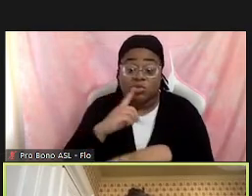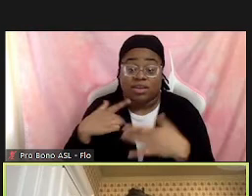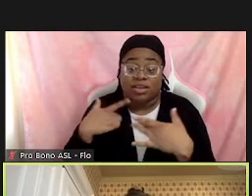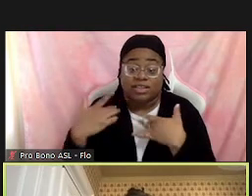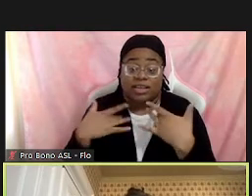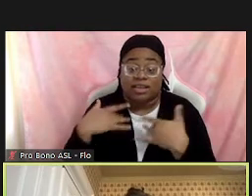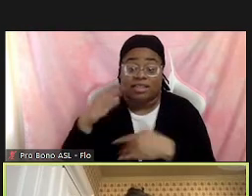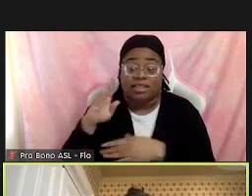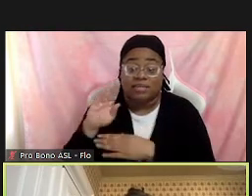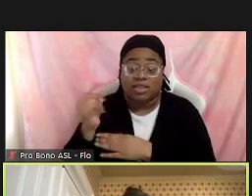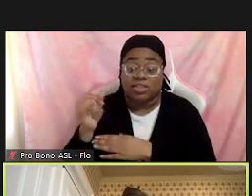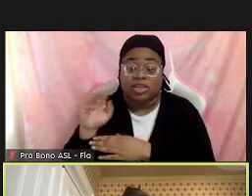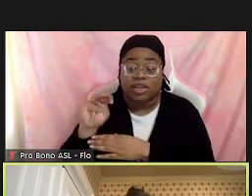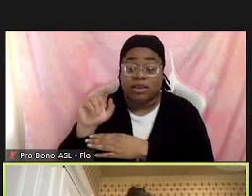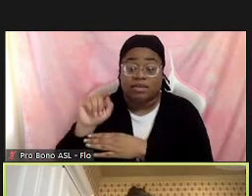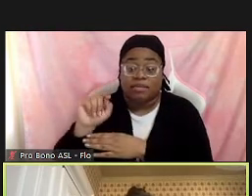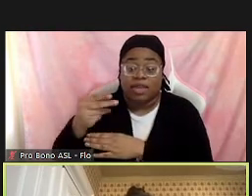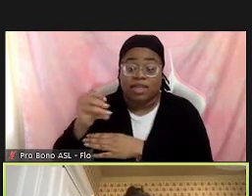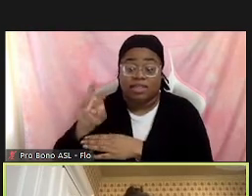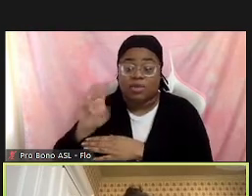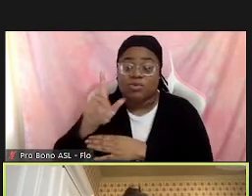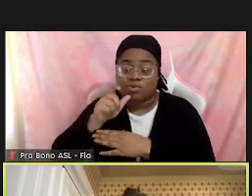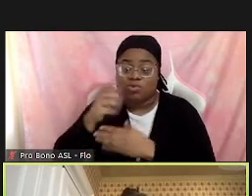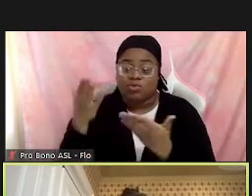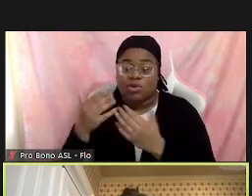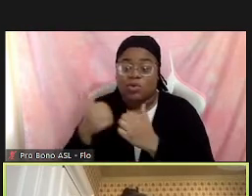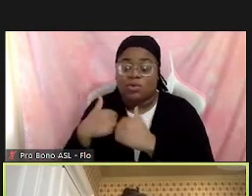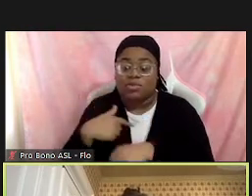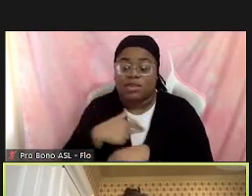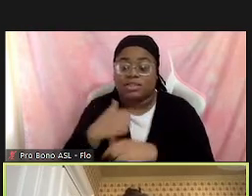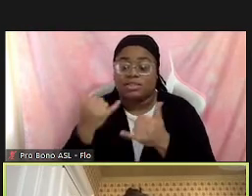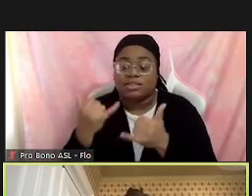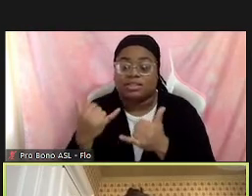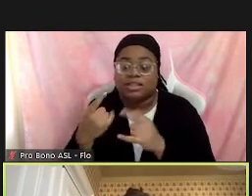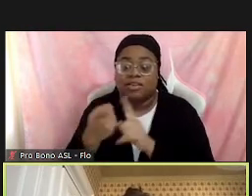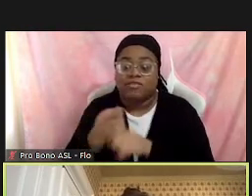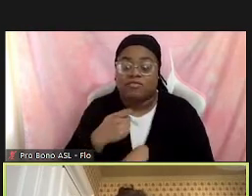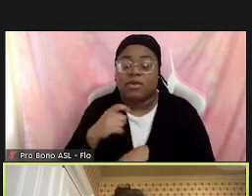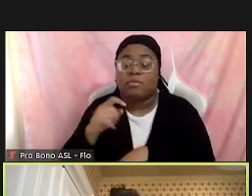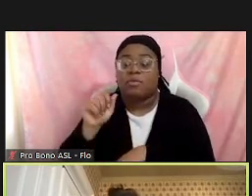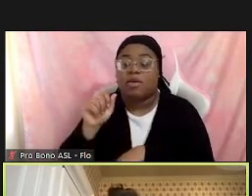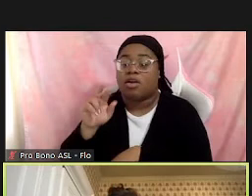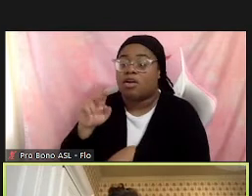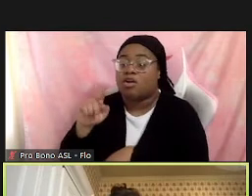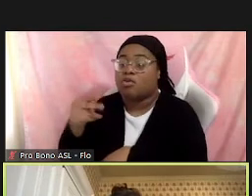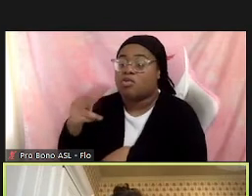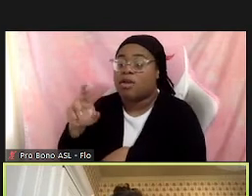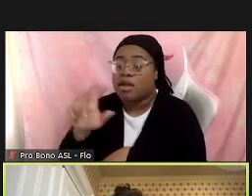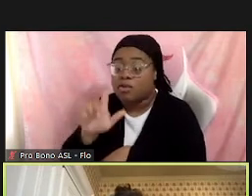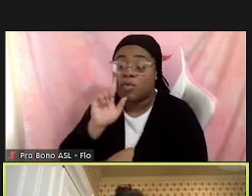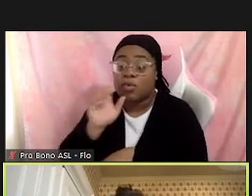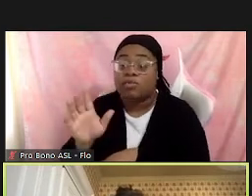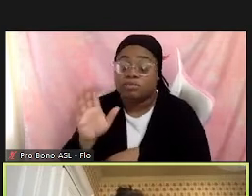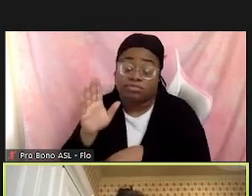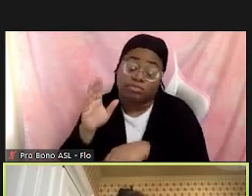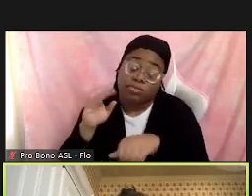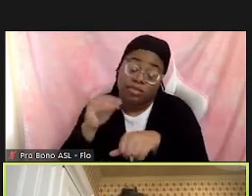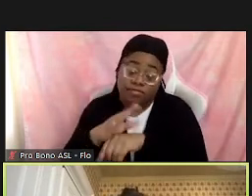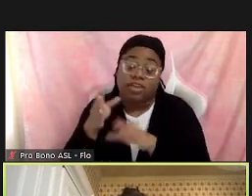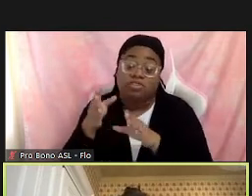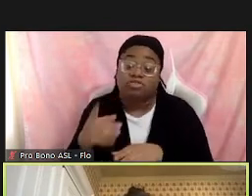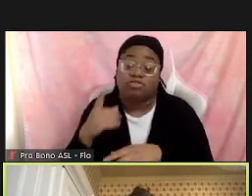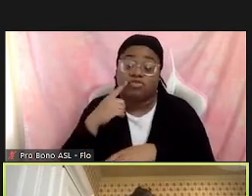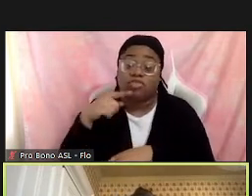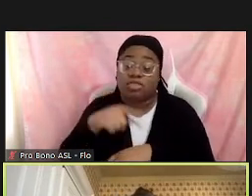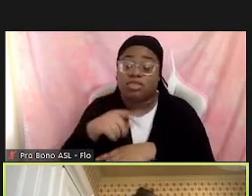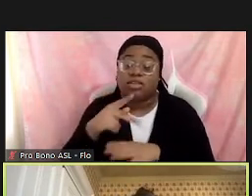BJ Matthew, who's with us today from HowlRound, is going to be a key advisor in this project. And this kind